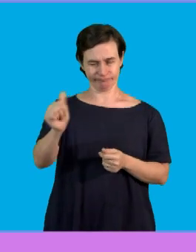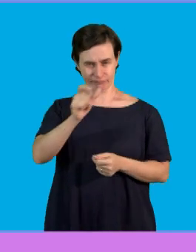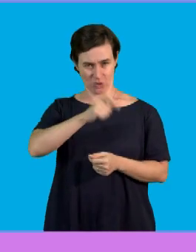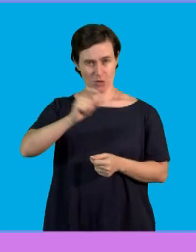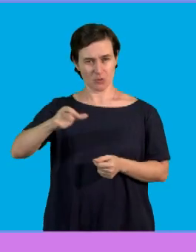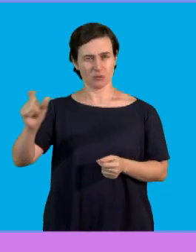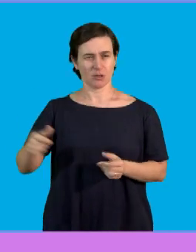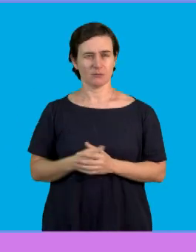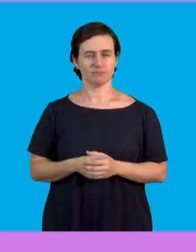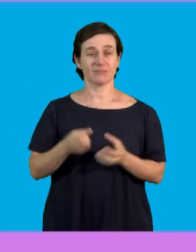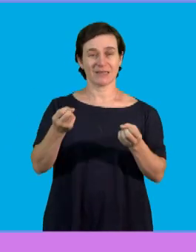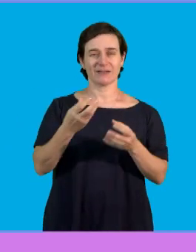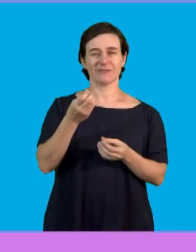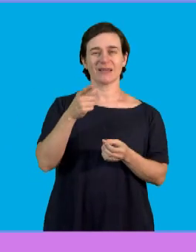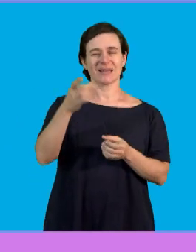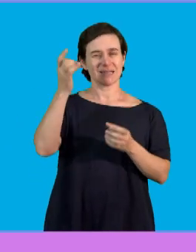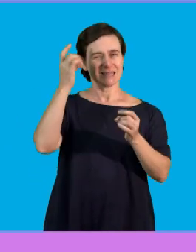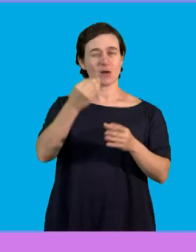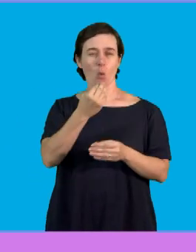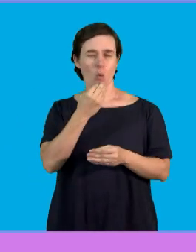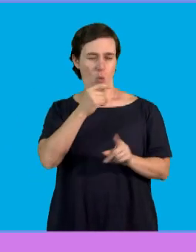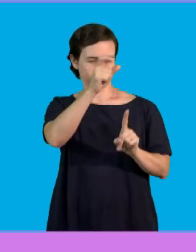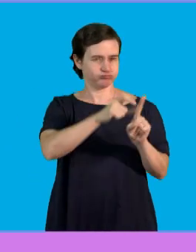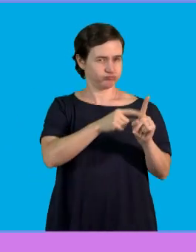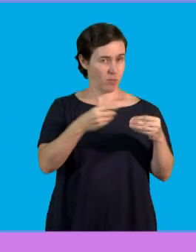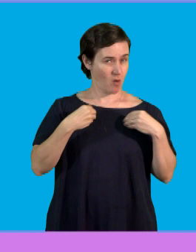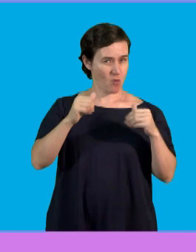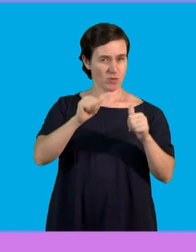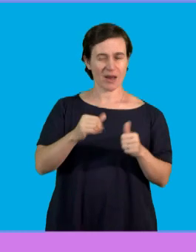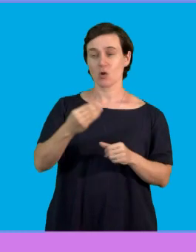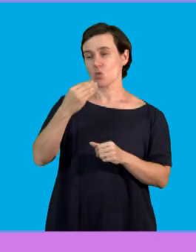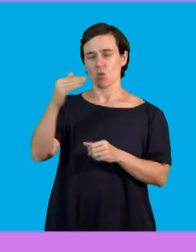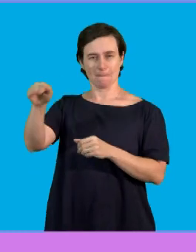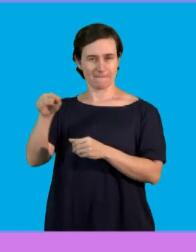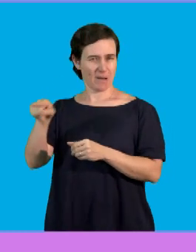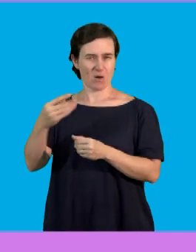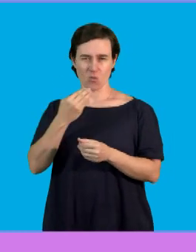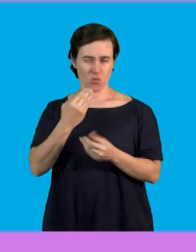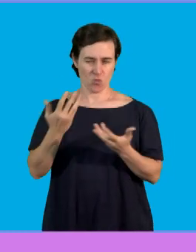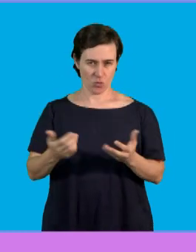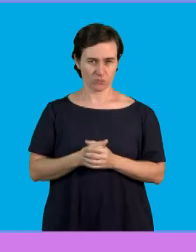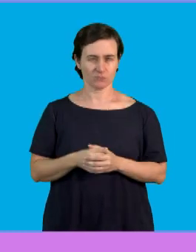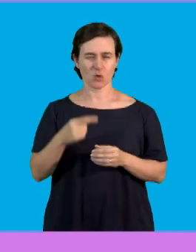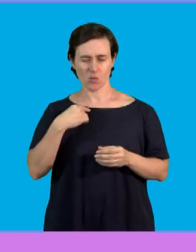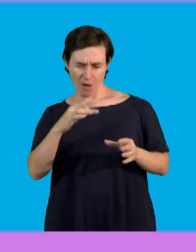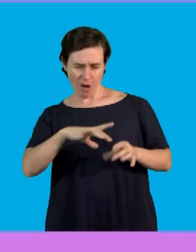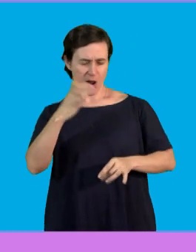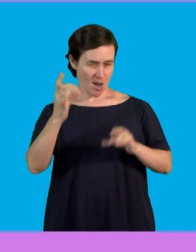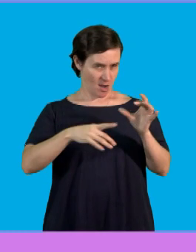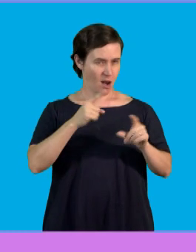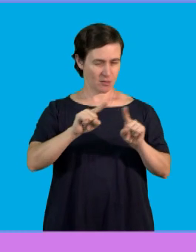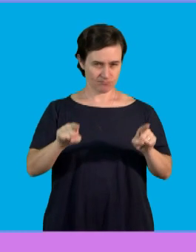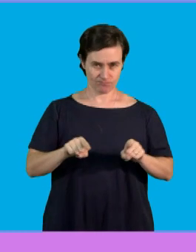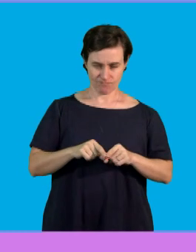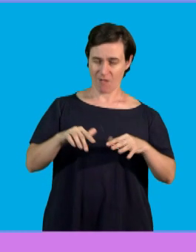the details of the account holder and the details of the service provider. So we have analyzed our document. So